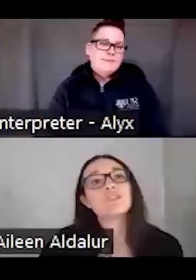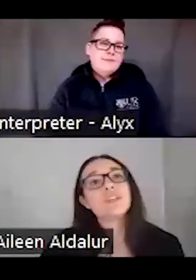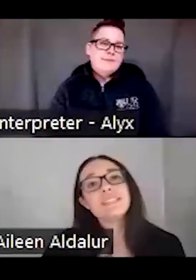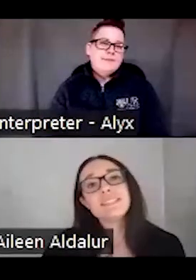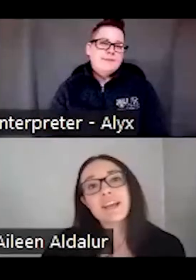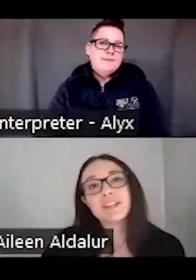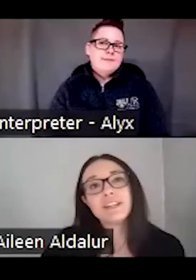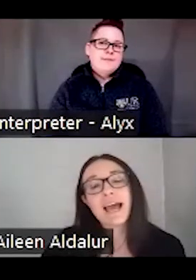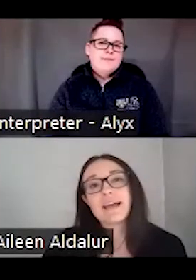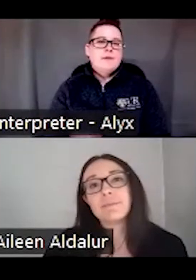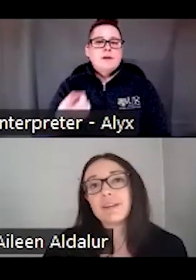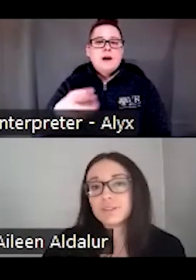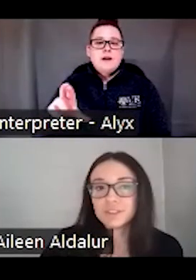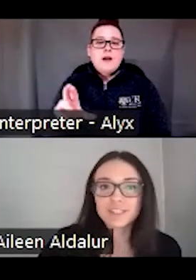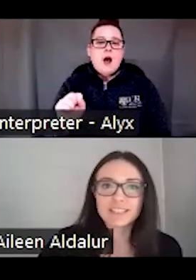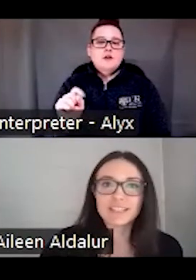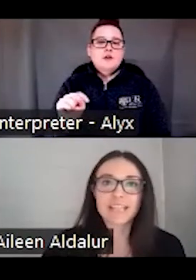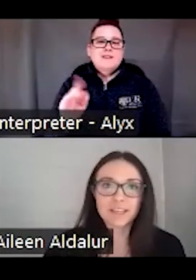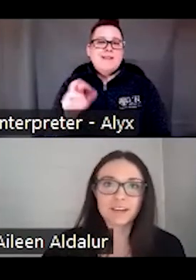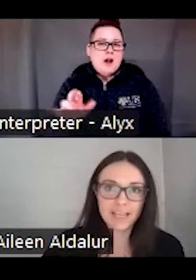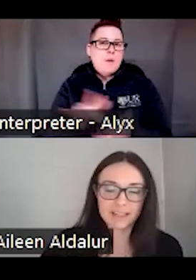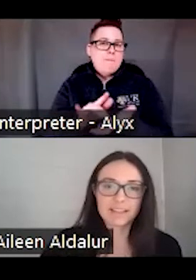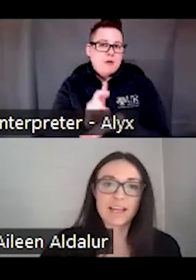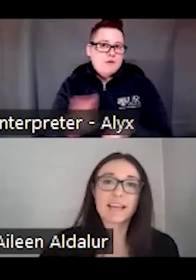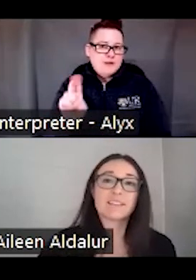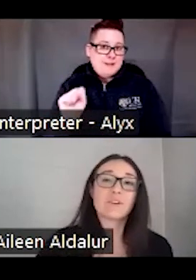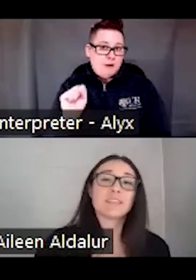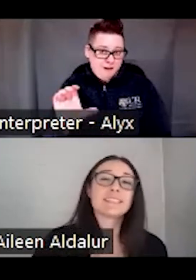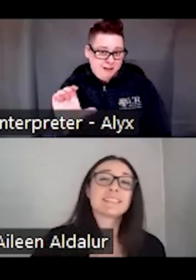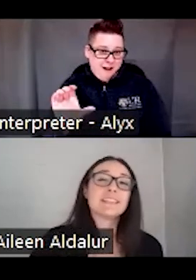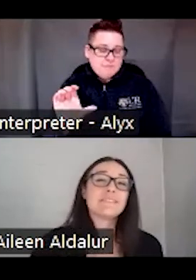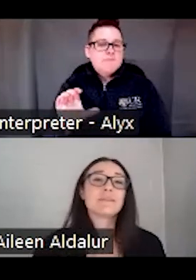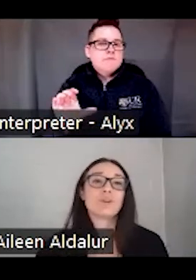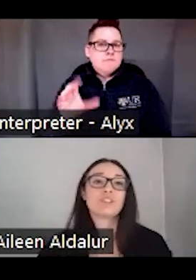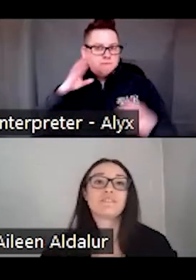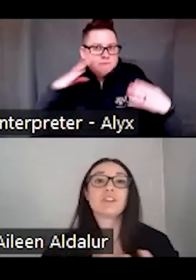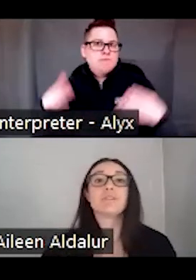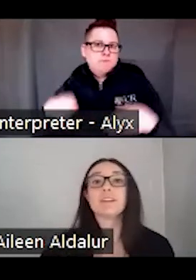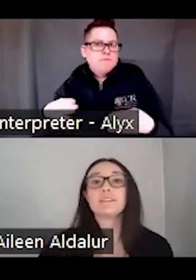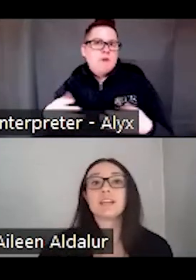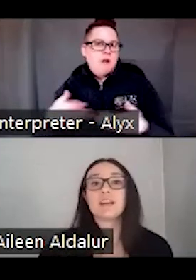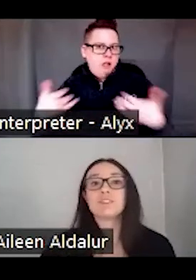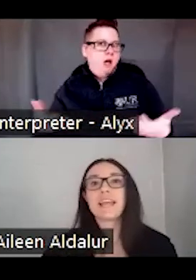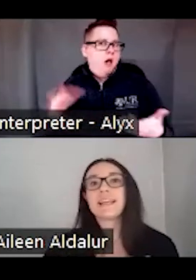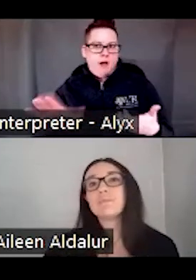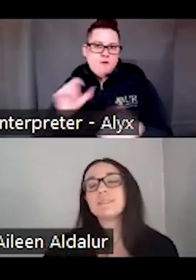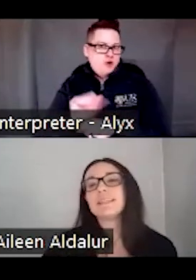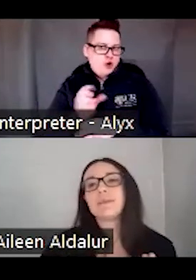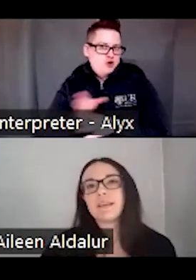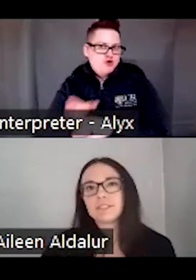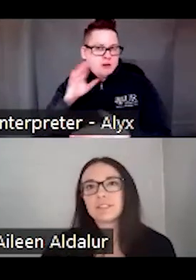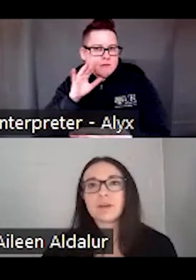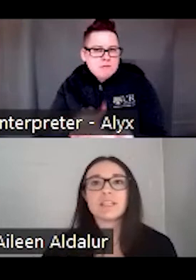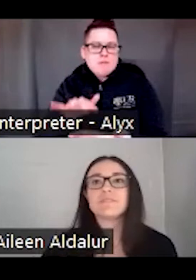So Dr. Tracy Stecker at the Medical University of South Carolina has devoted a significant portion of her career to understanding